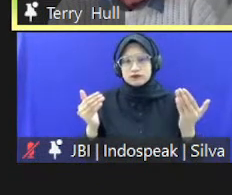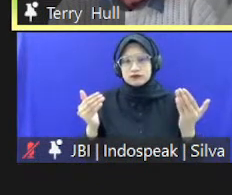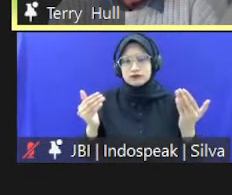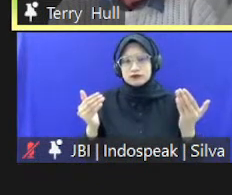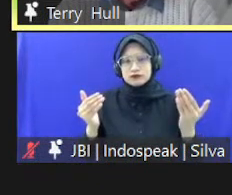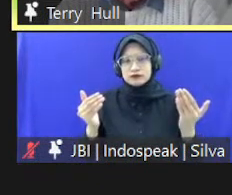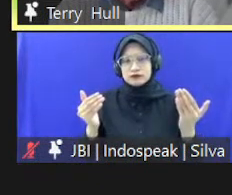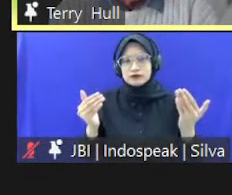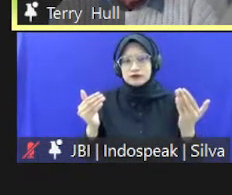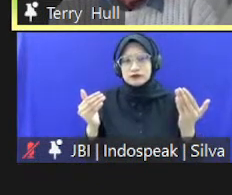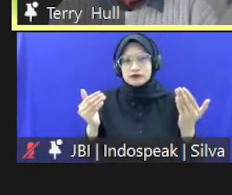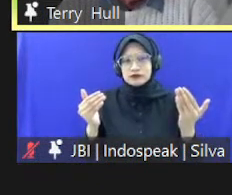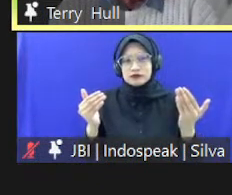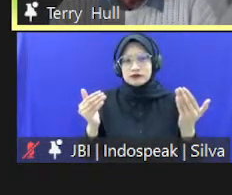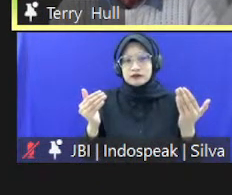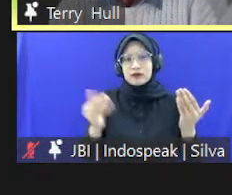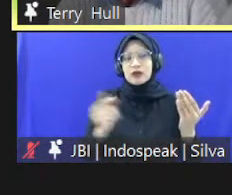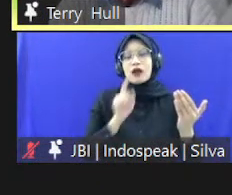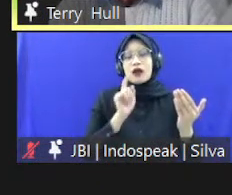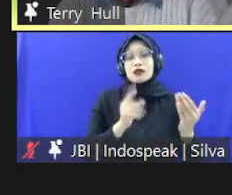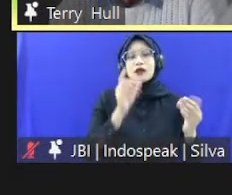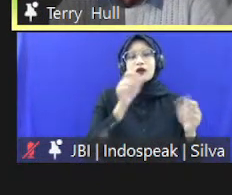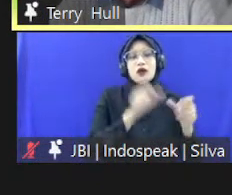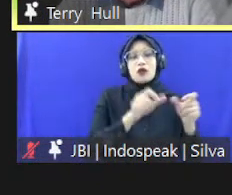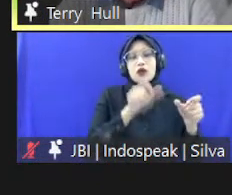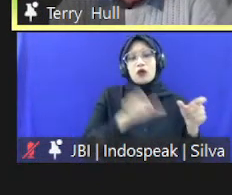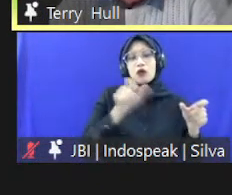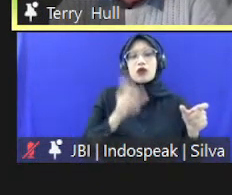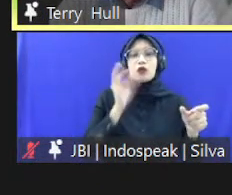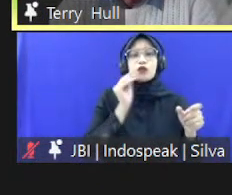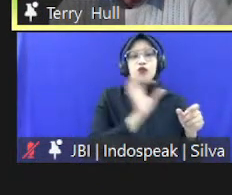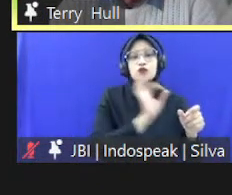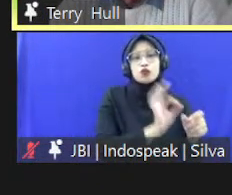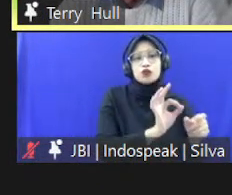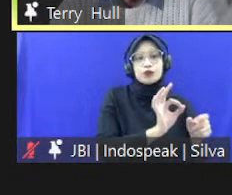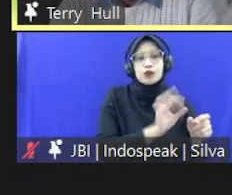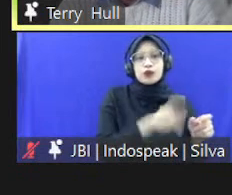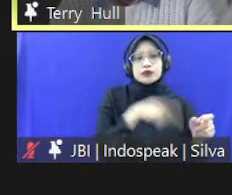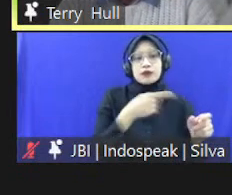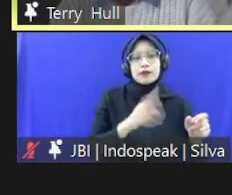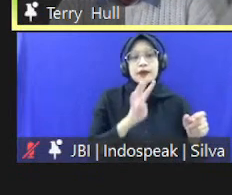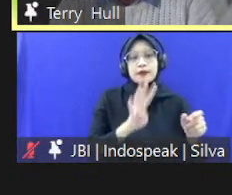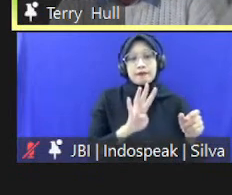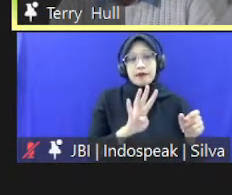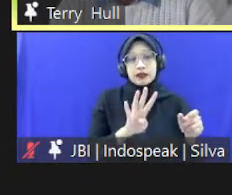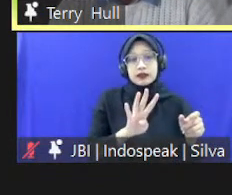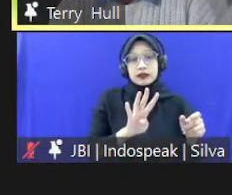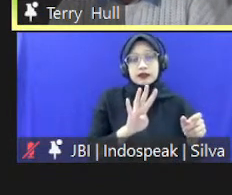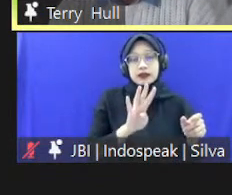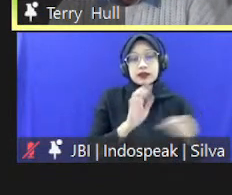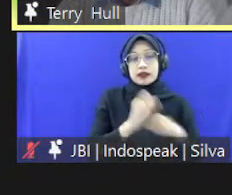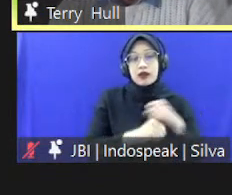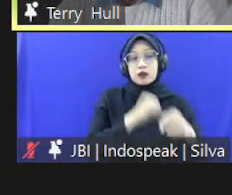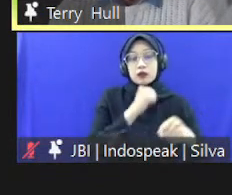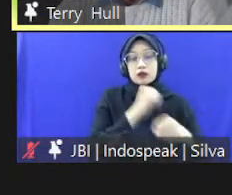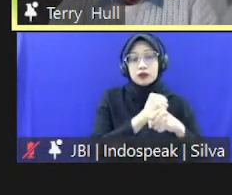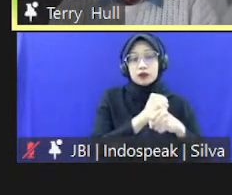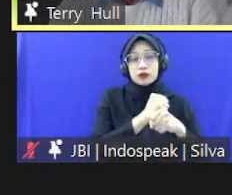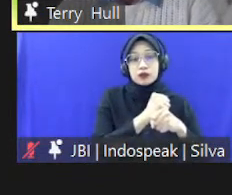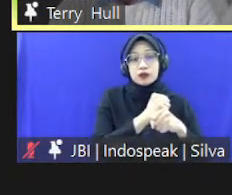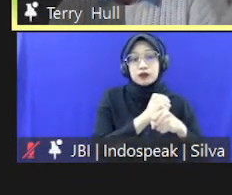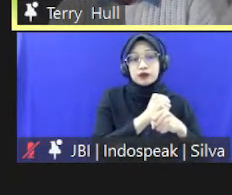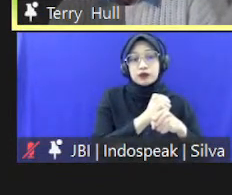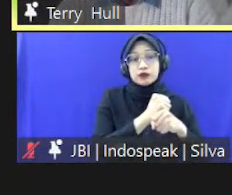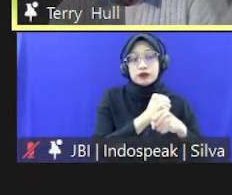smaller number of 0 to 4-year-olds undermines our attempts to estimate fertility